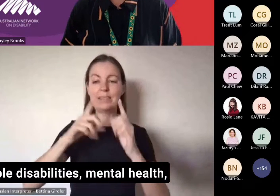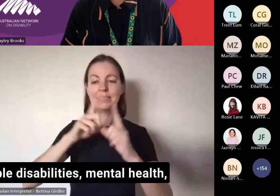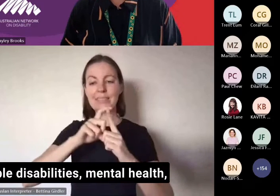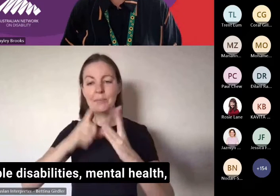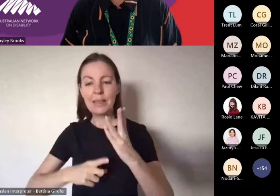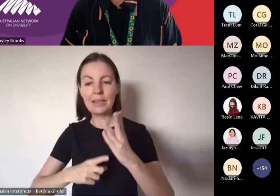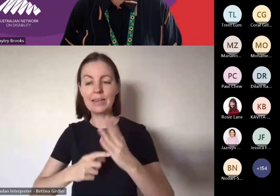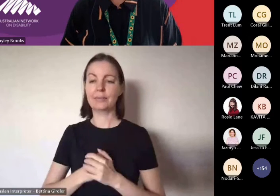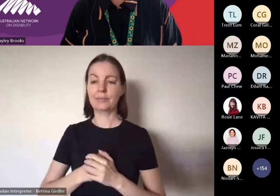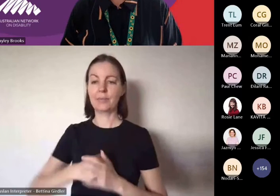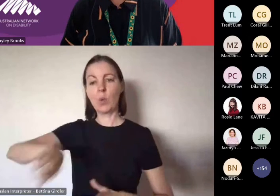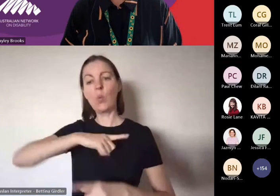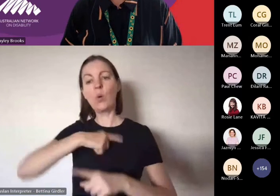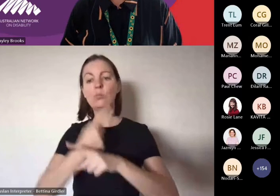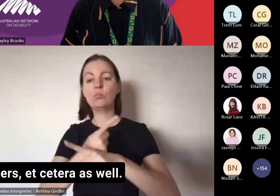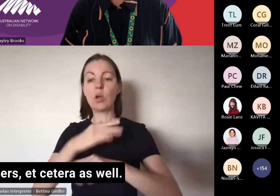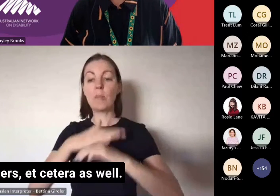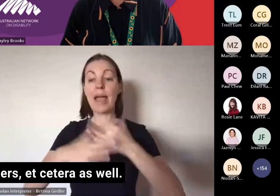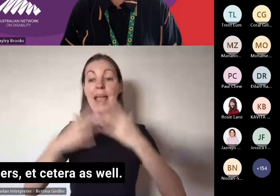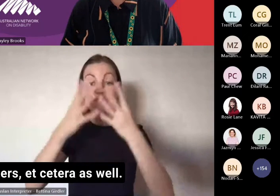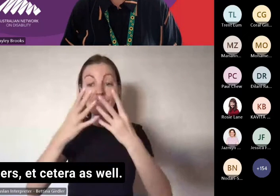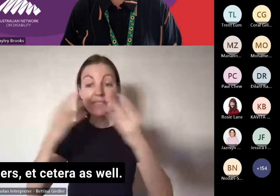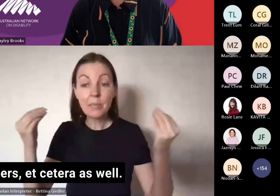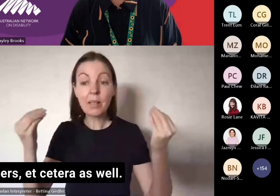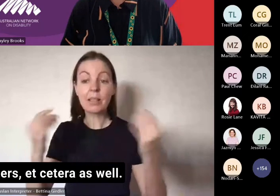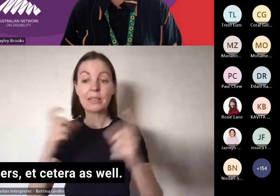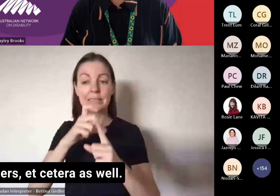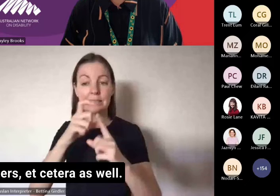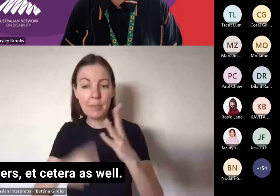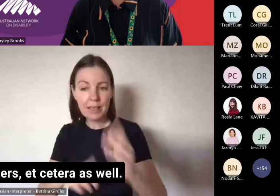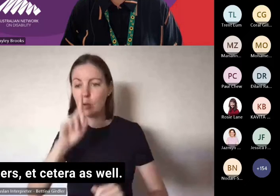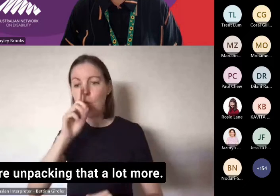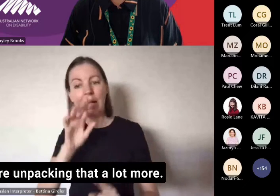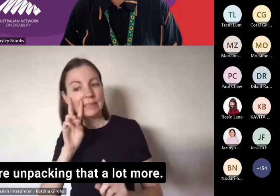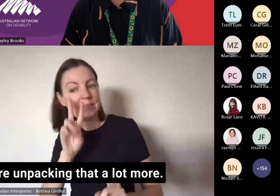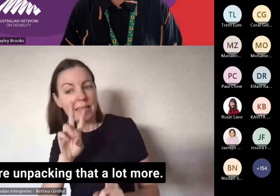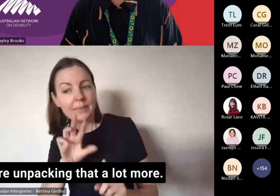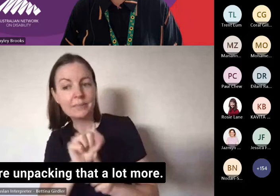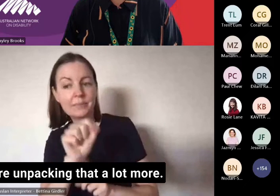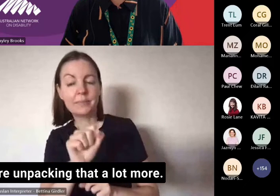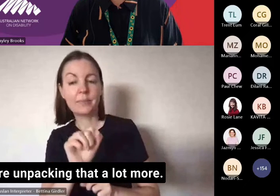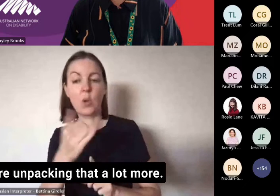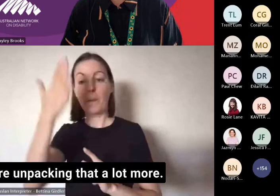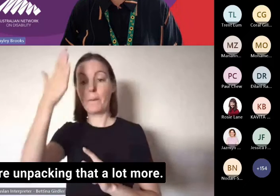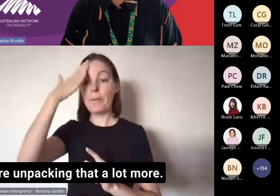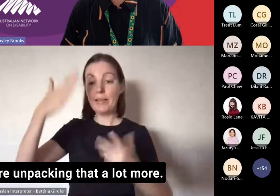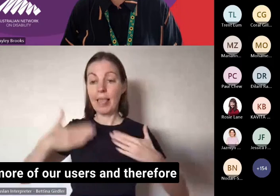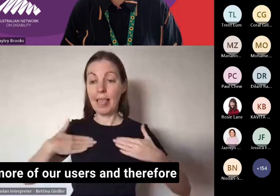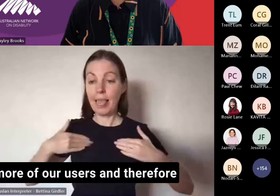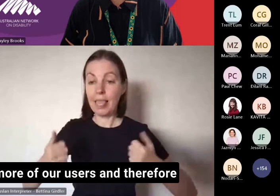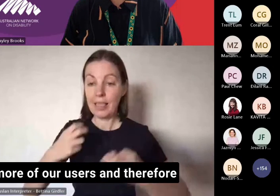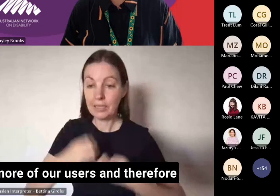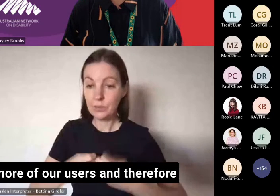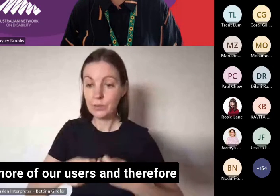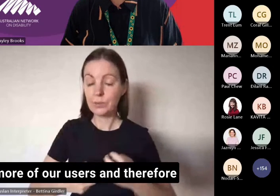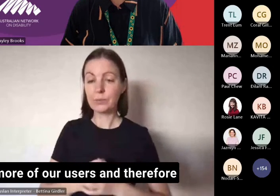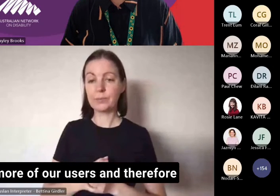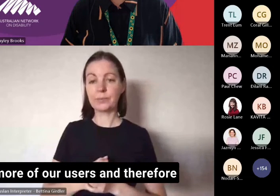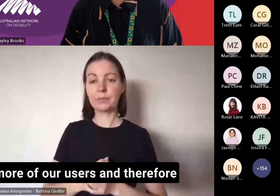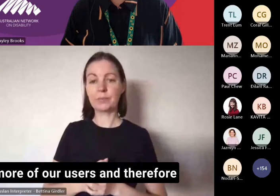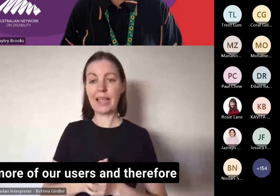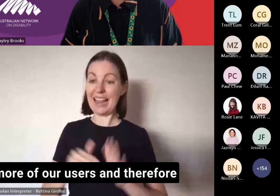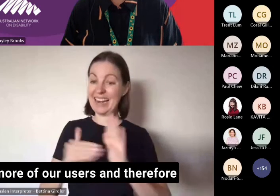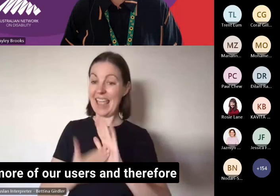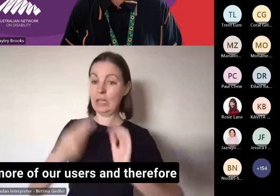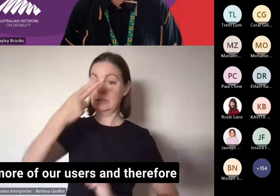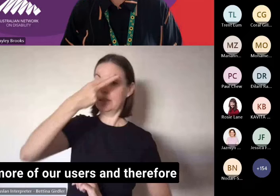mental health, you know, stigma, barriers, etc. as well. Thankfully, now we're unpacking that a lot more, we're understanding more of our